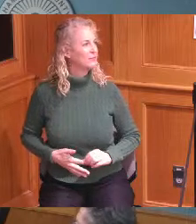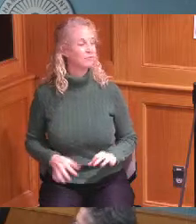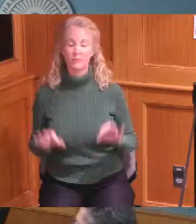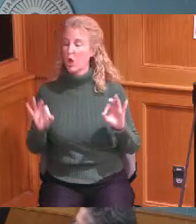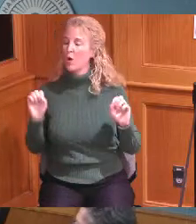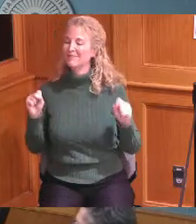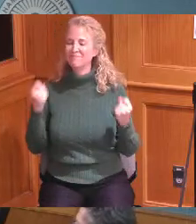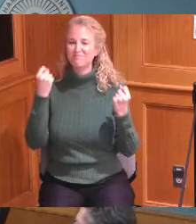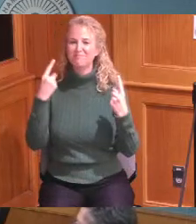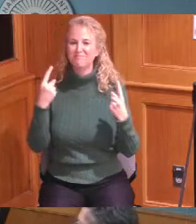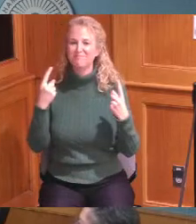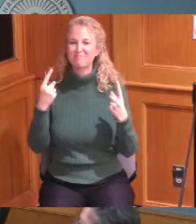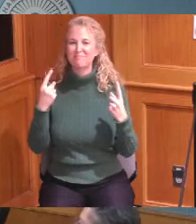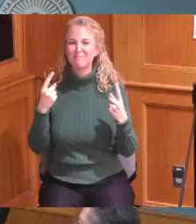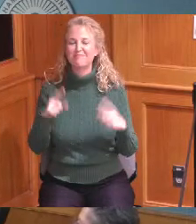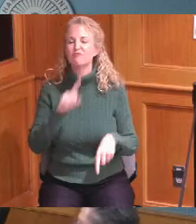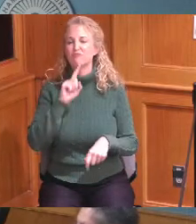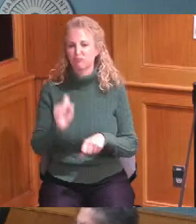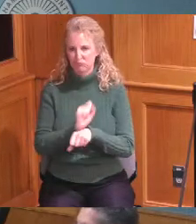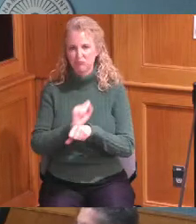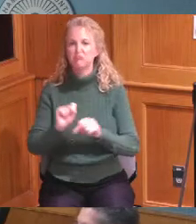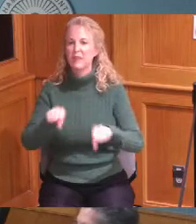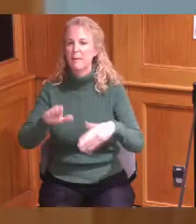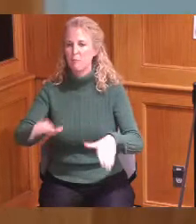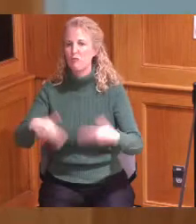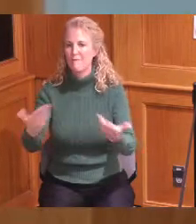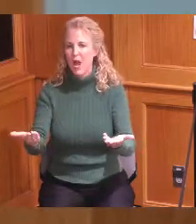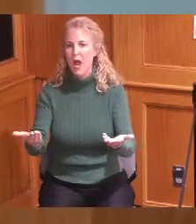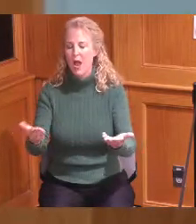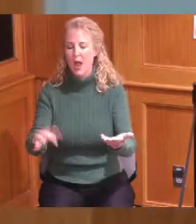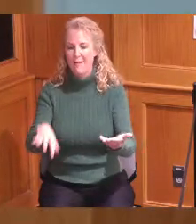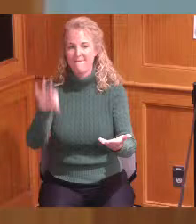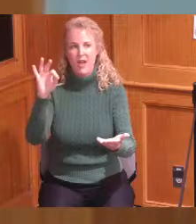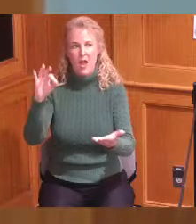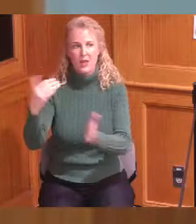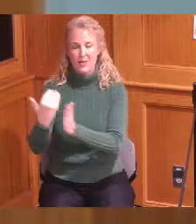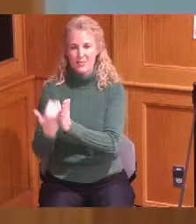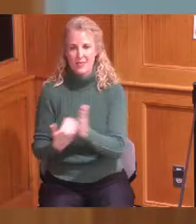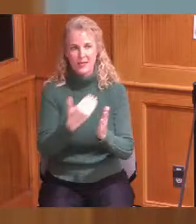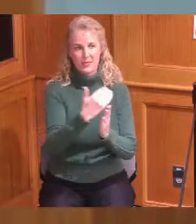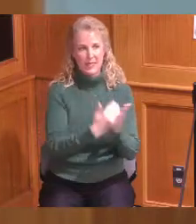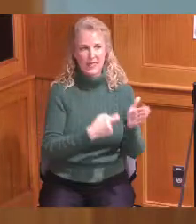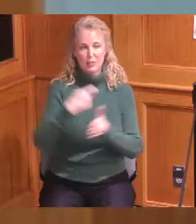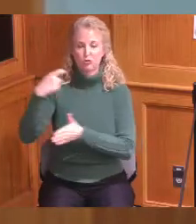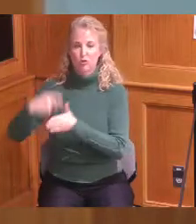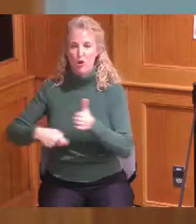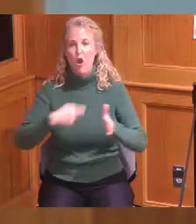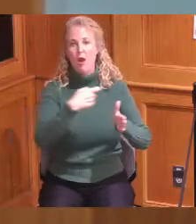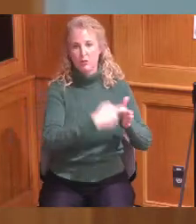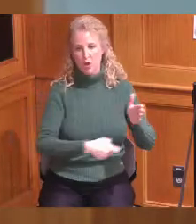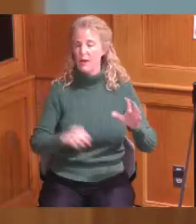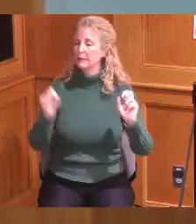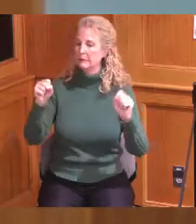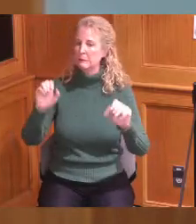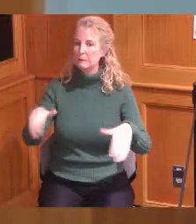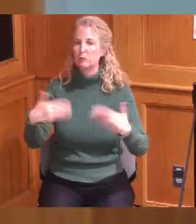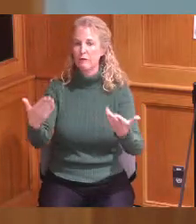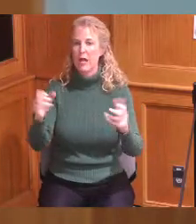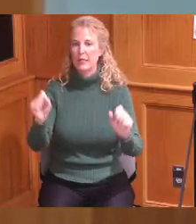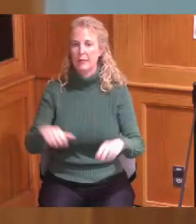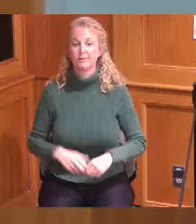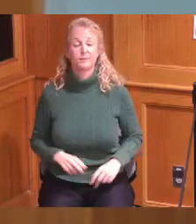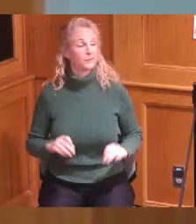work. Yeah, we'll have. We can certainly look through that and assess mandated versus non-mandated and get you a list